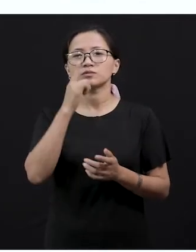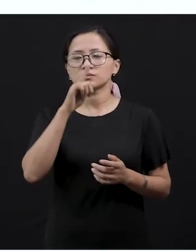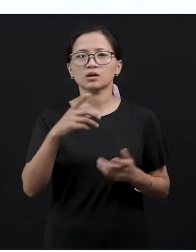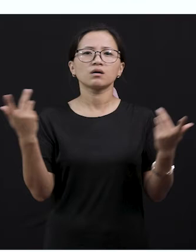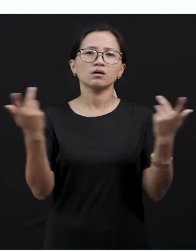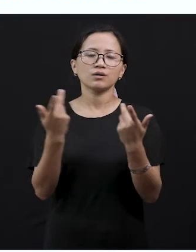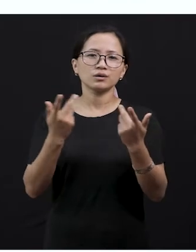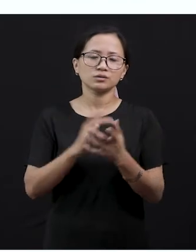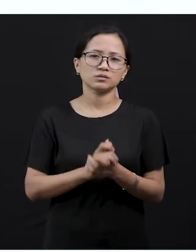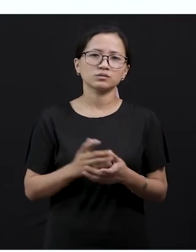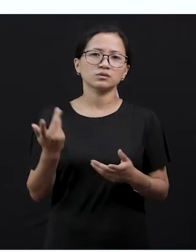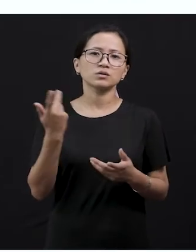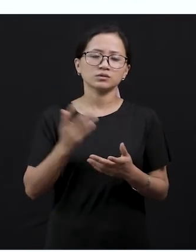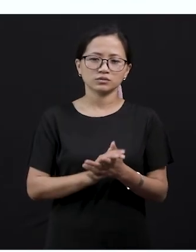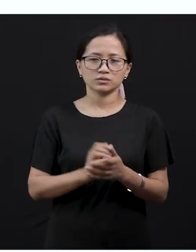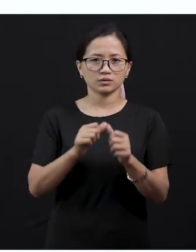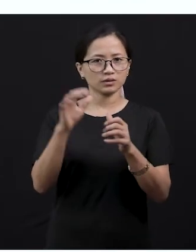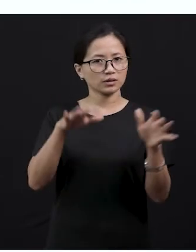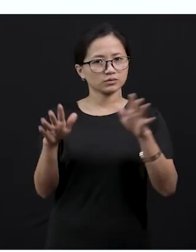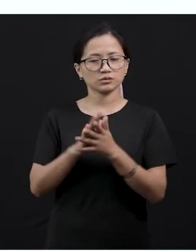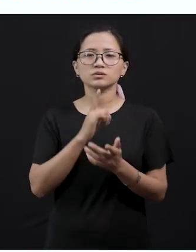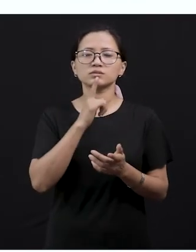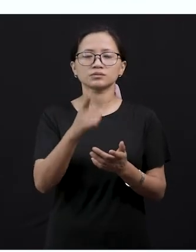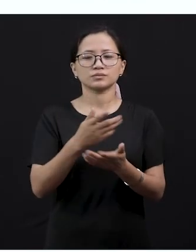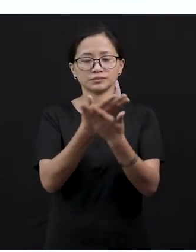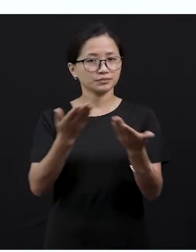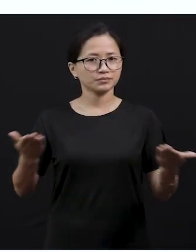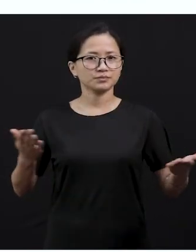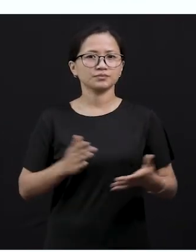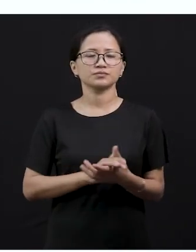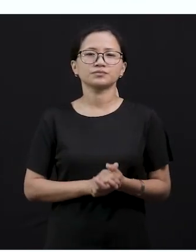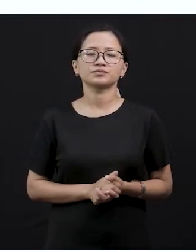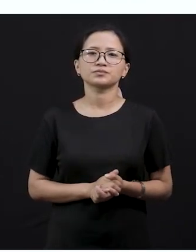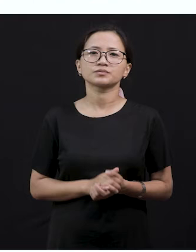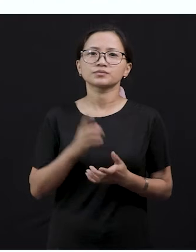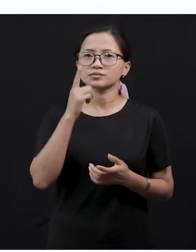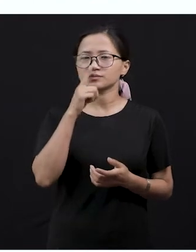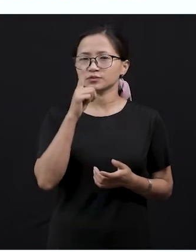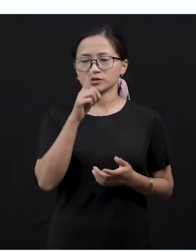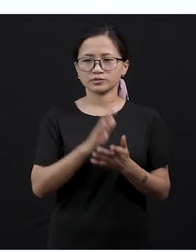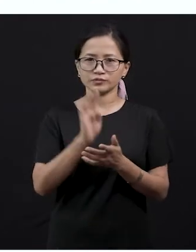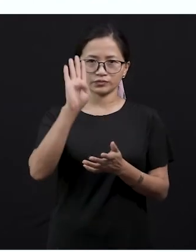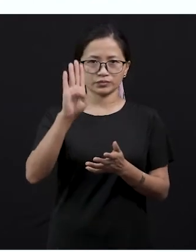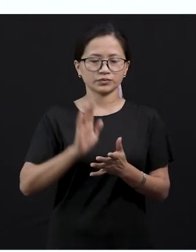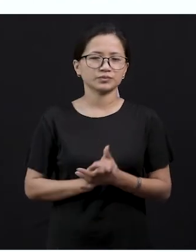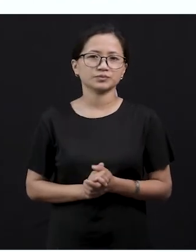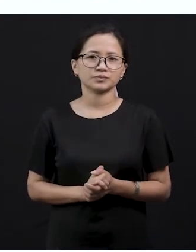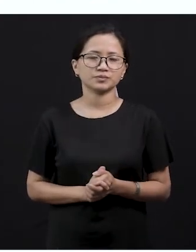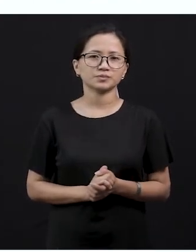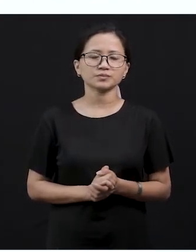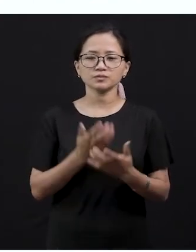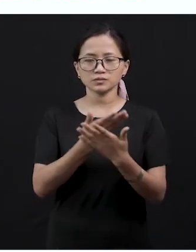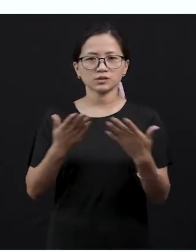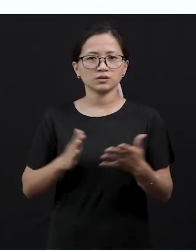And what does this act tell you about them? About them means about the 4 girls, okay? So the